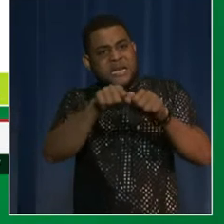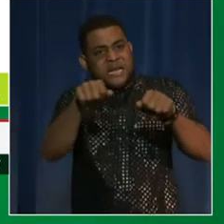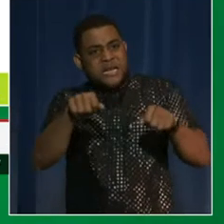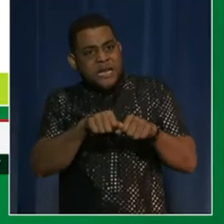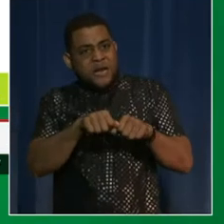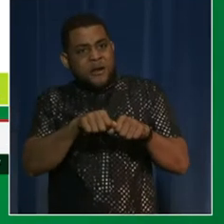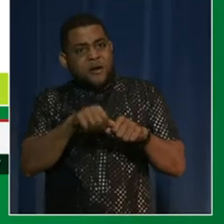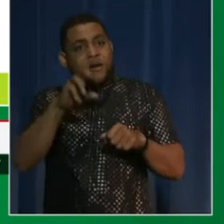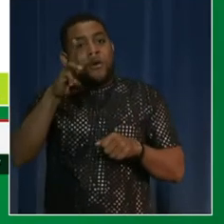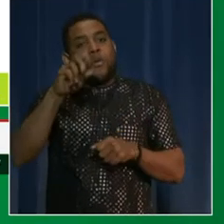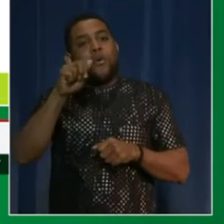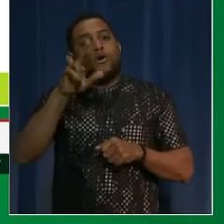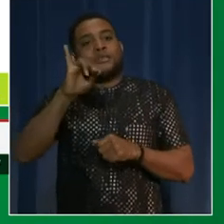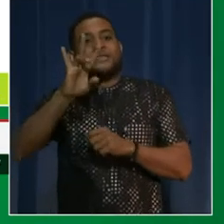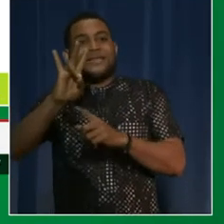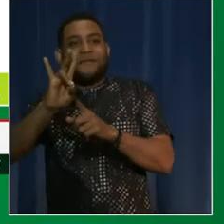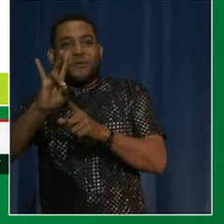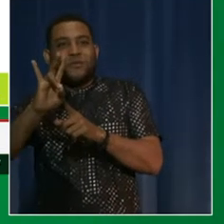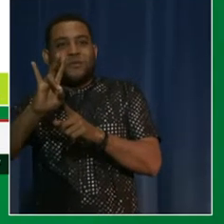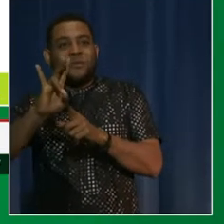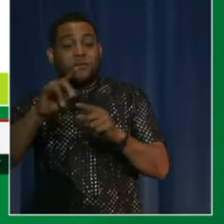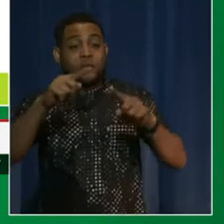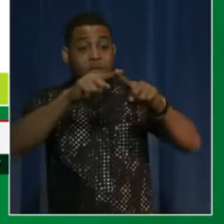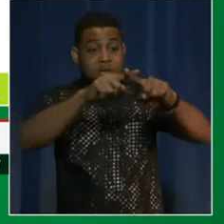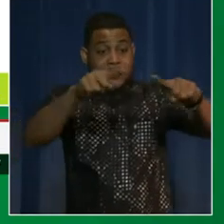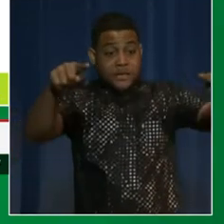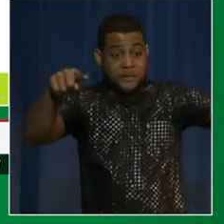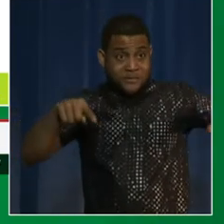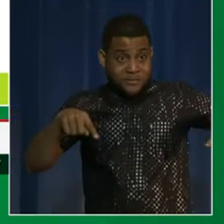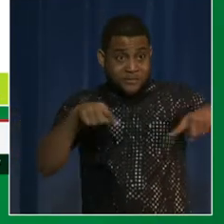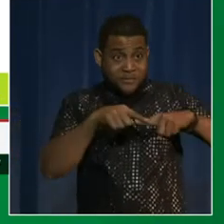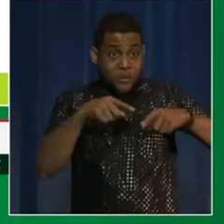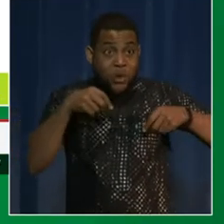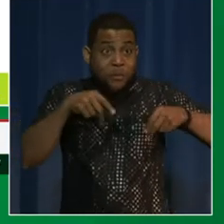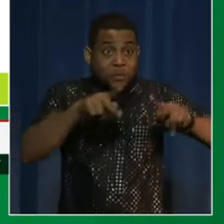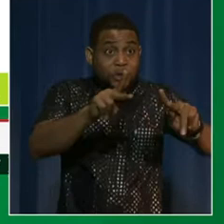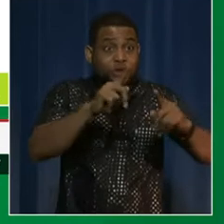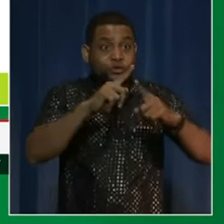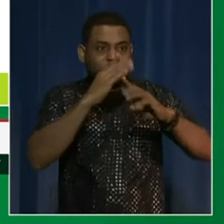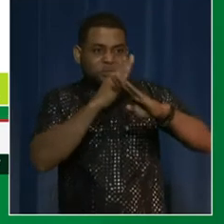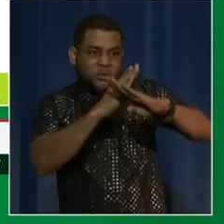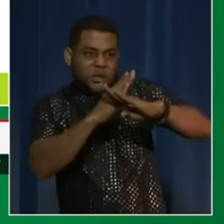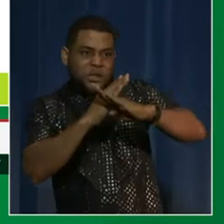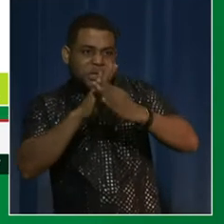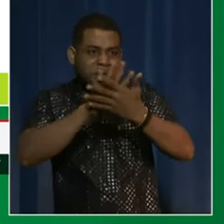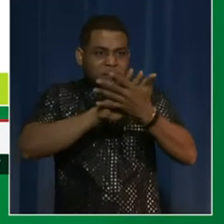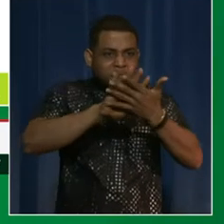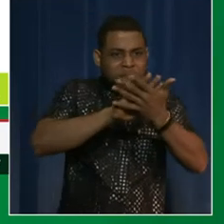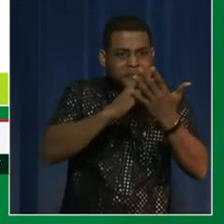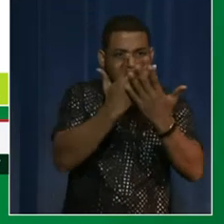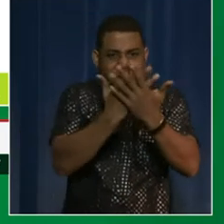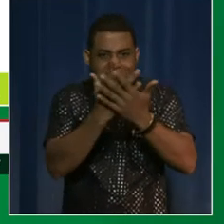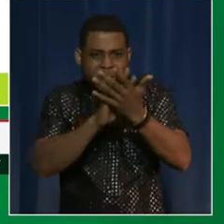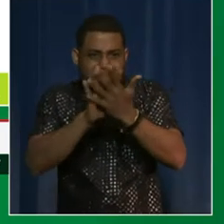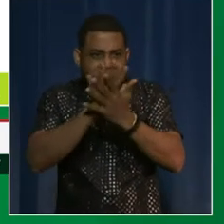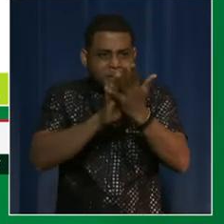site is currently zoned MU4, which permits moderate density mixed-use development. The site is well